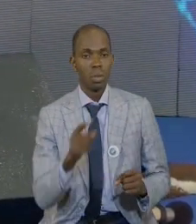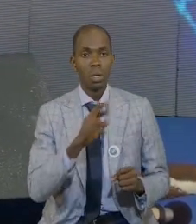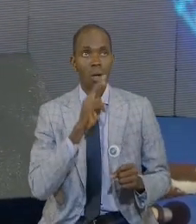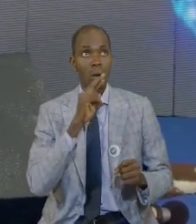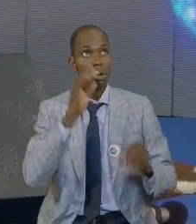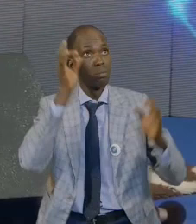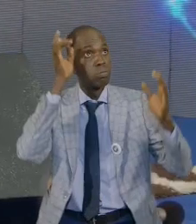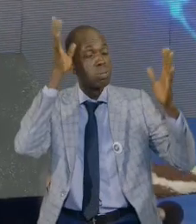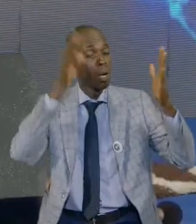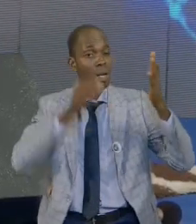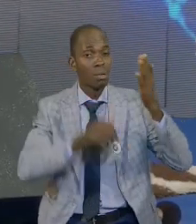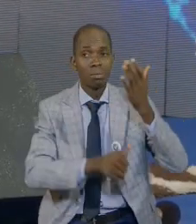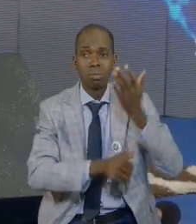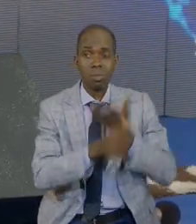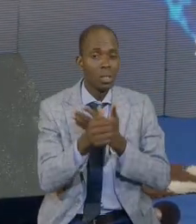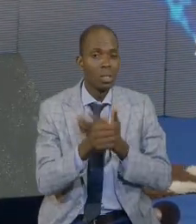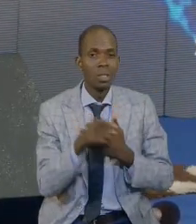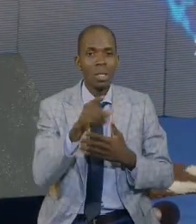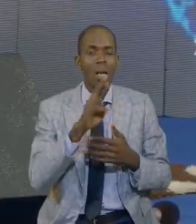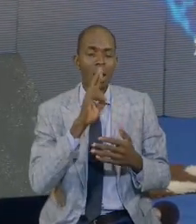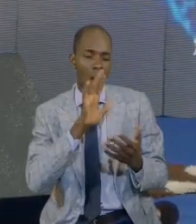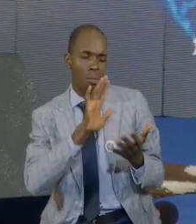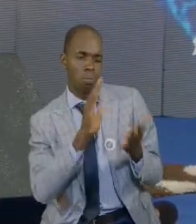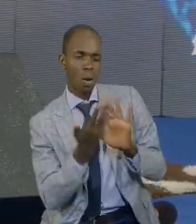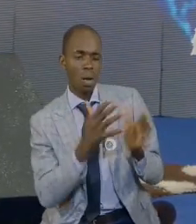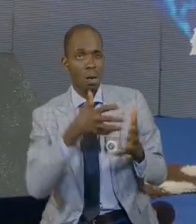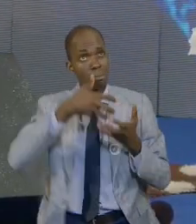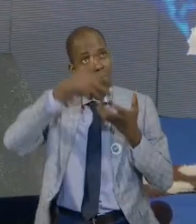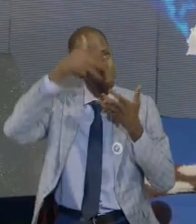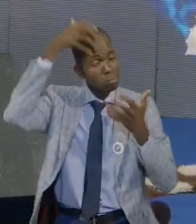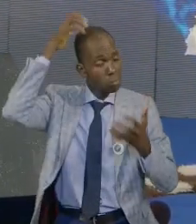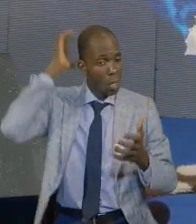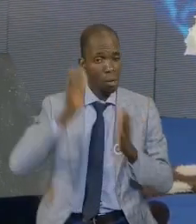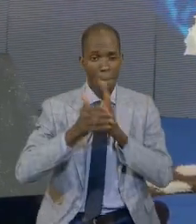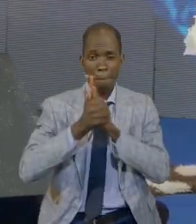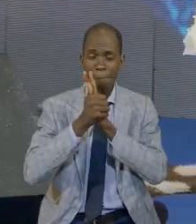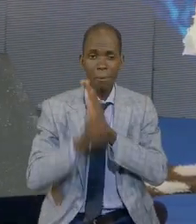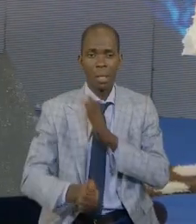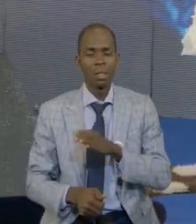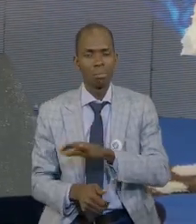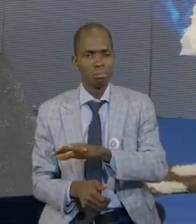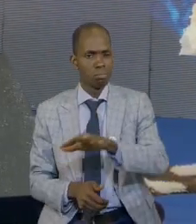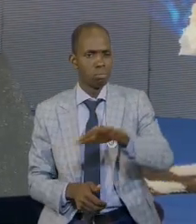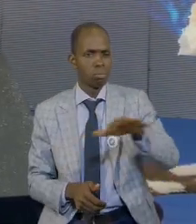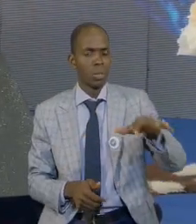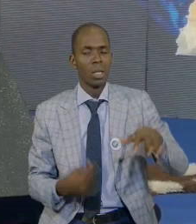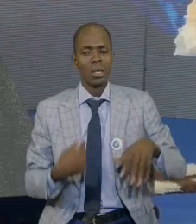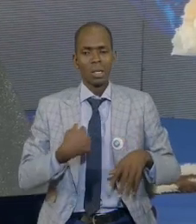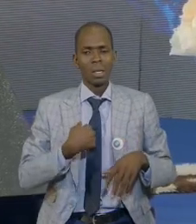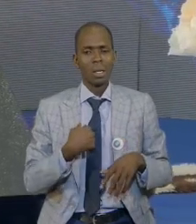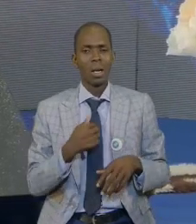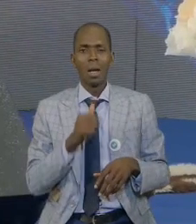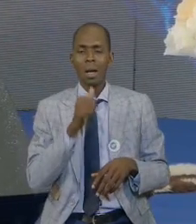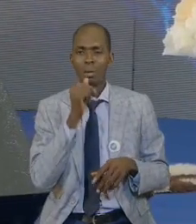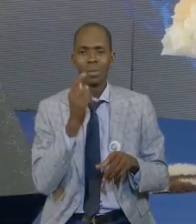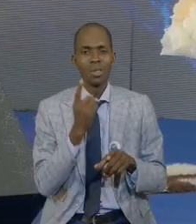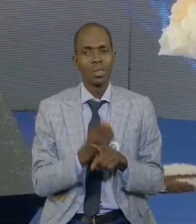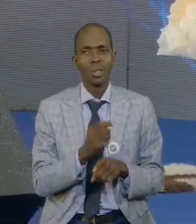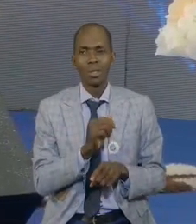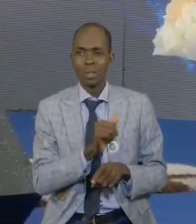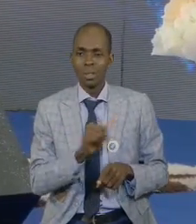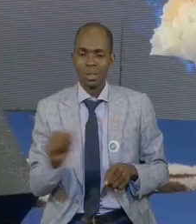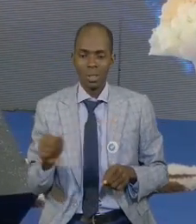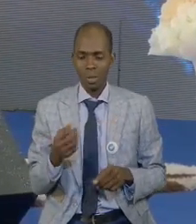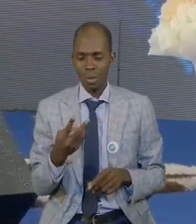they apply online kind of skills and I am just a weapon